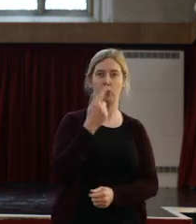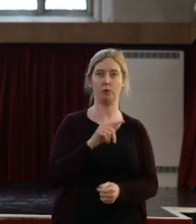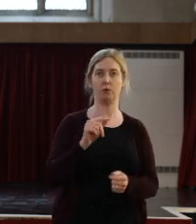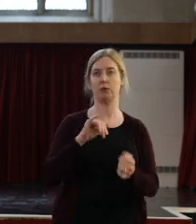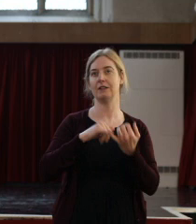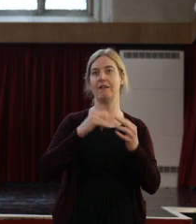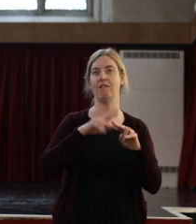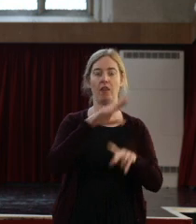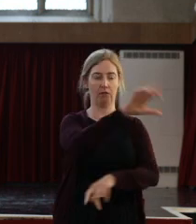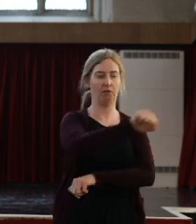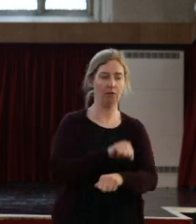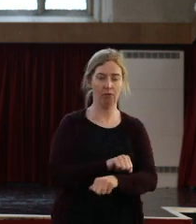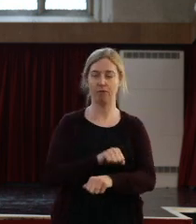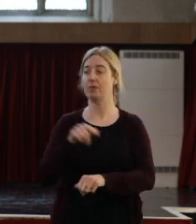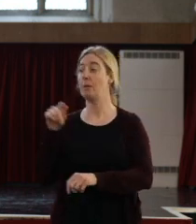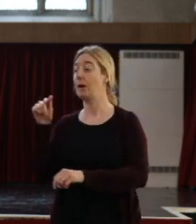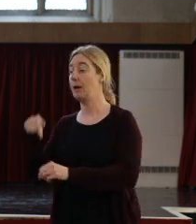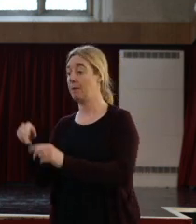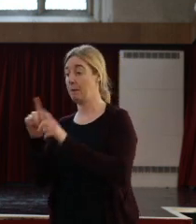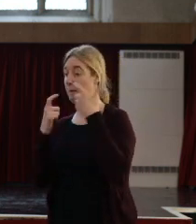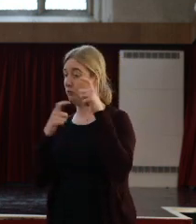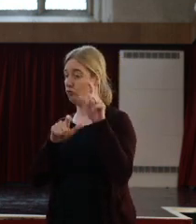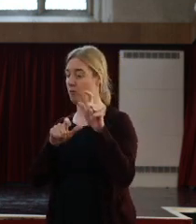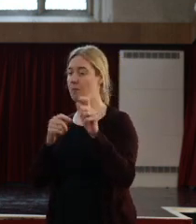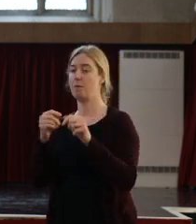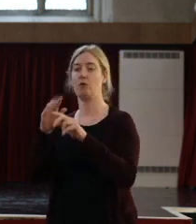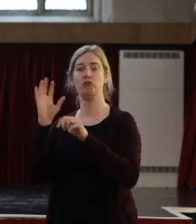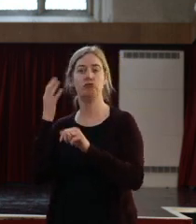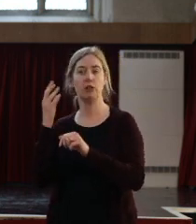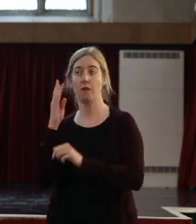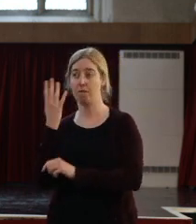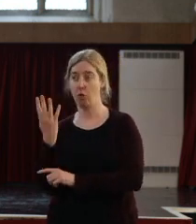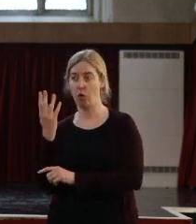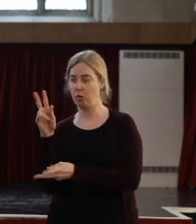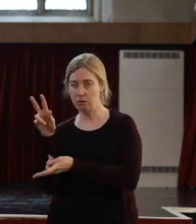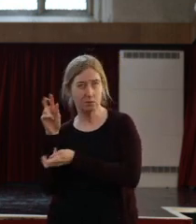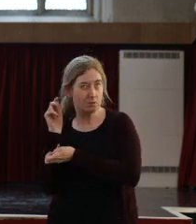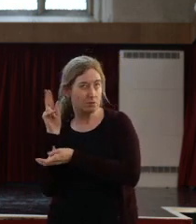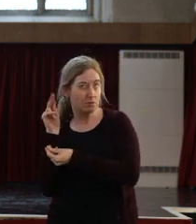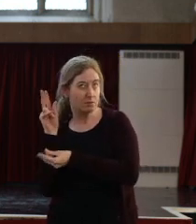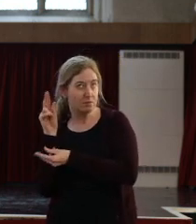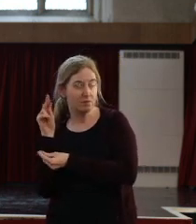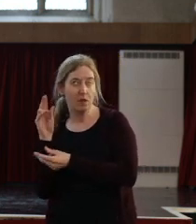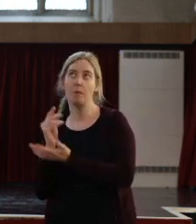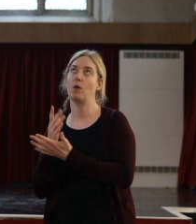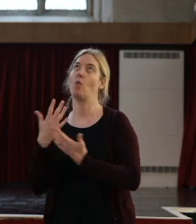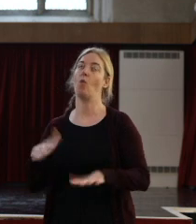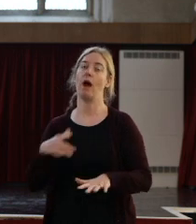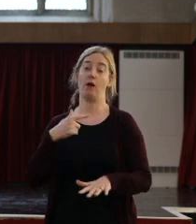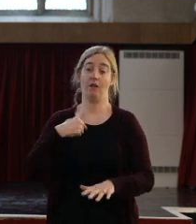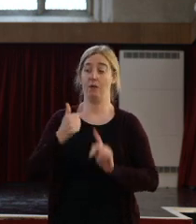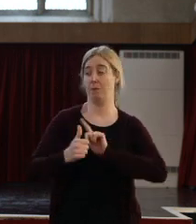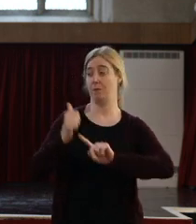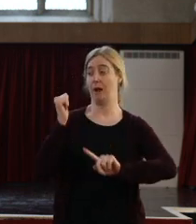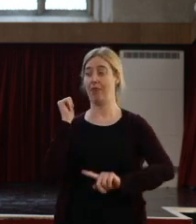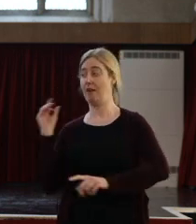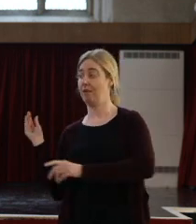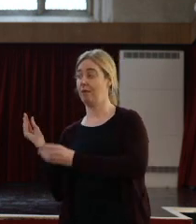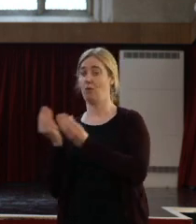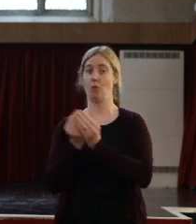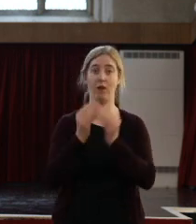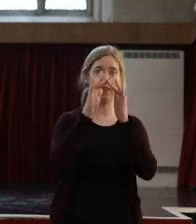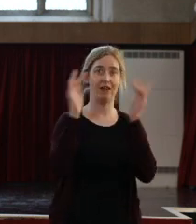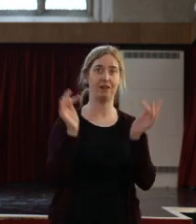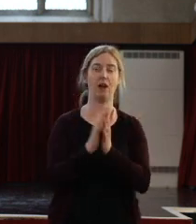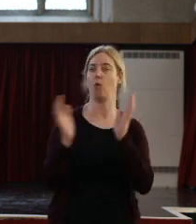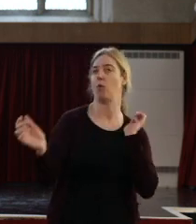bedroom. And so for me, Radio 4 and all the other little stuff I found on it was the internet. But yeah, God, yeah, it would have been an amazing